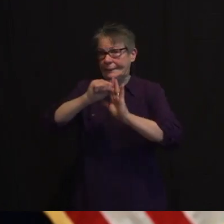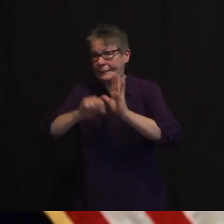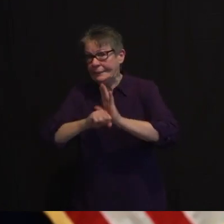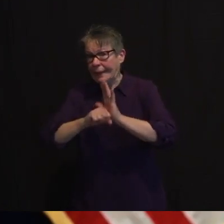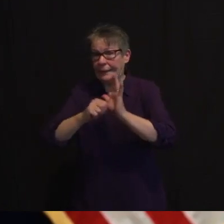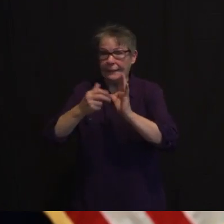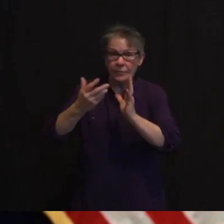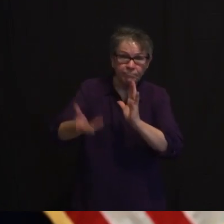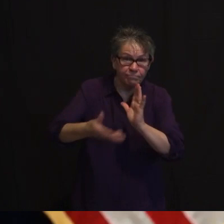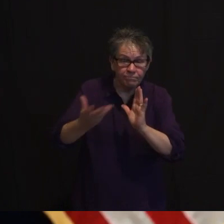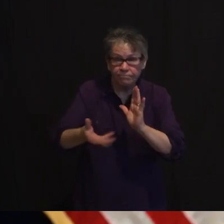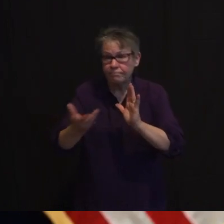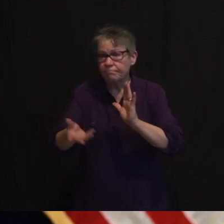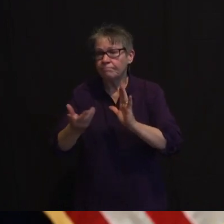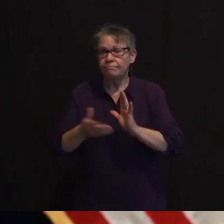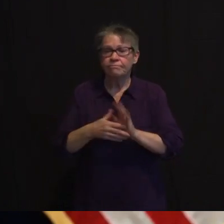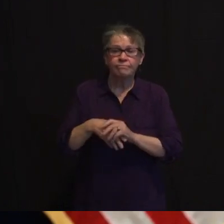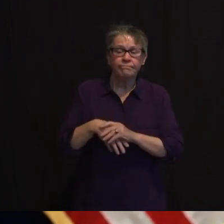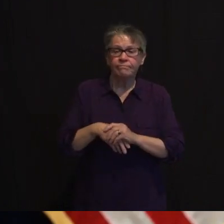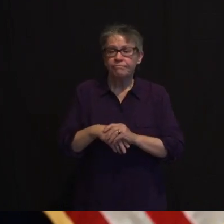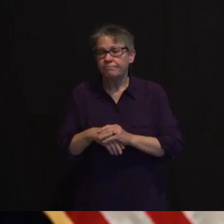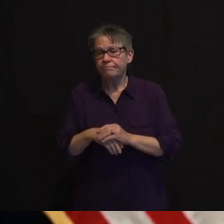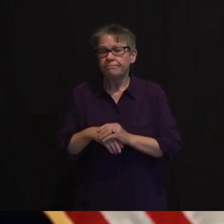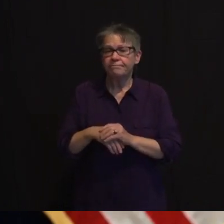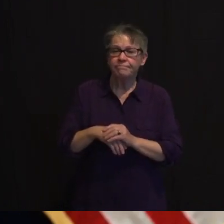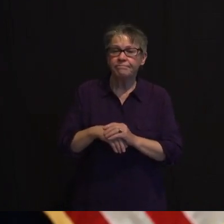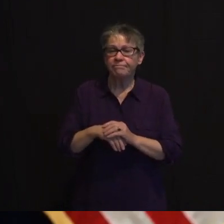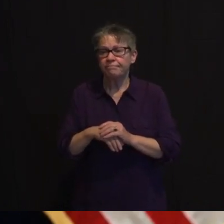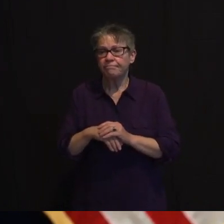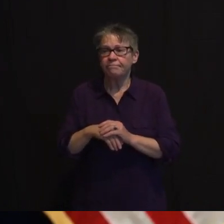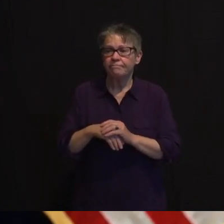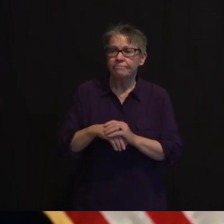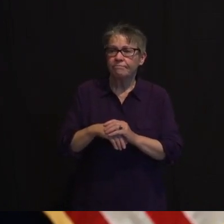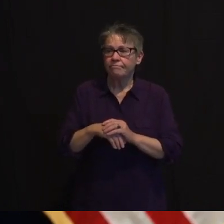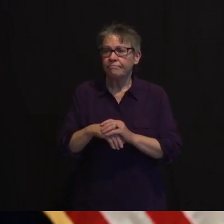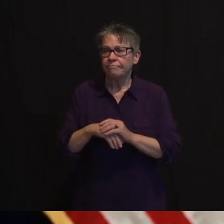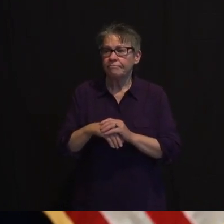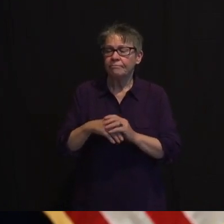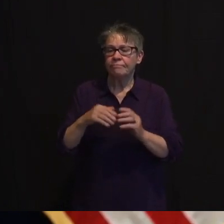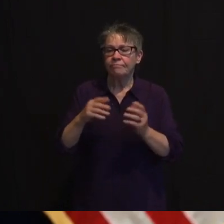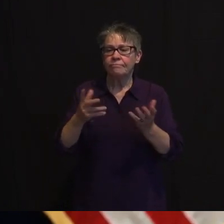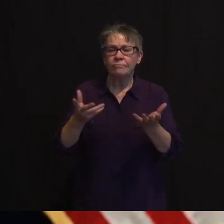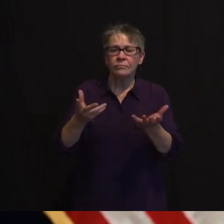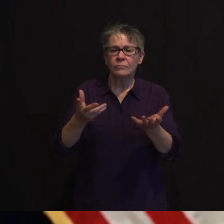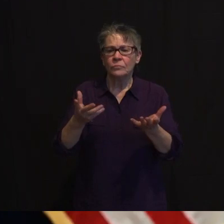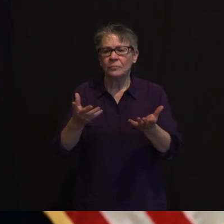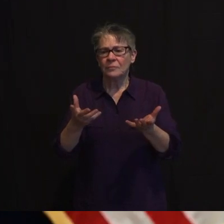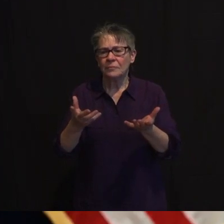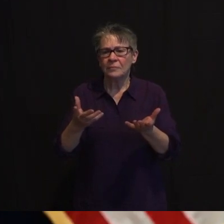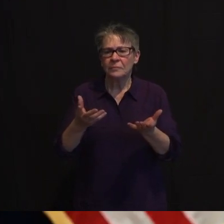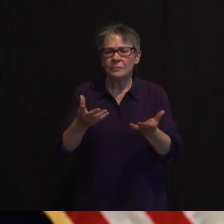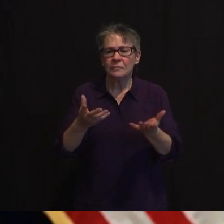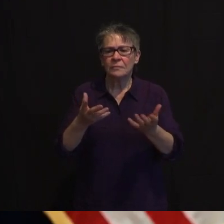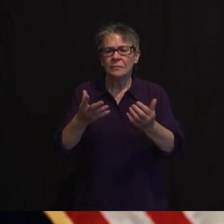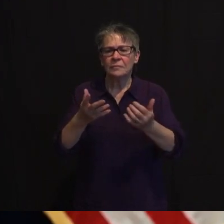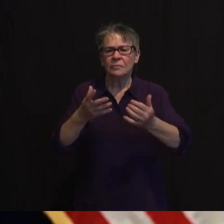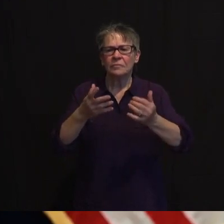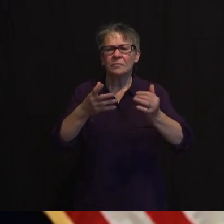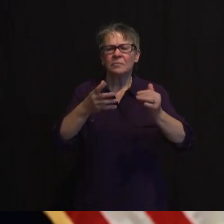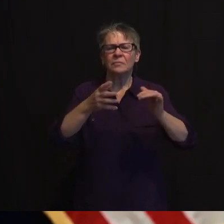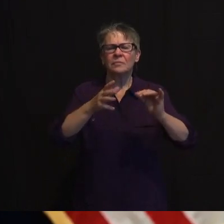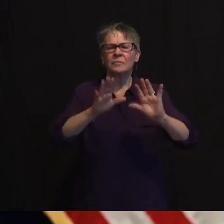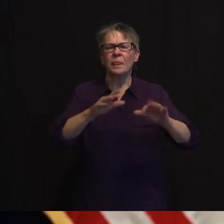as an infrastructure and data matter, never mind, I'll leave aside budget matter, it can be challenging.